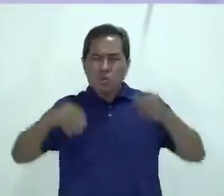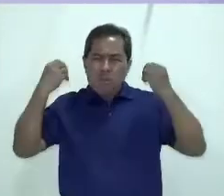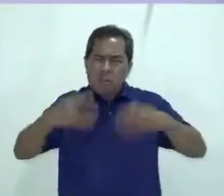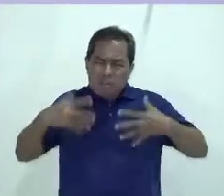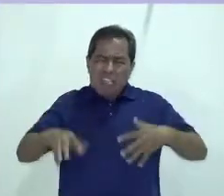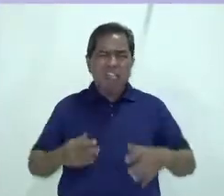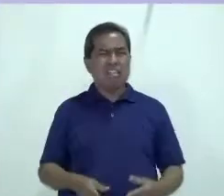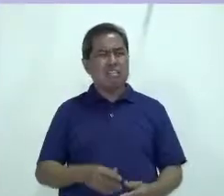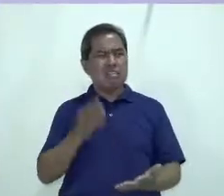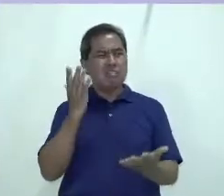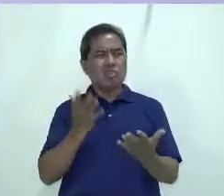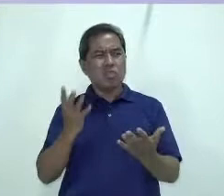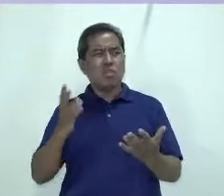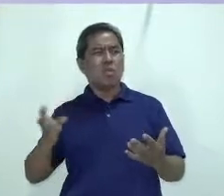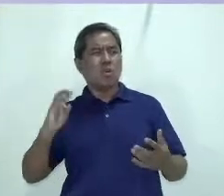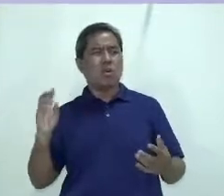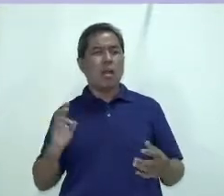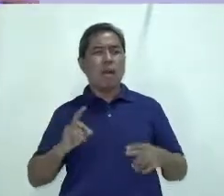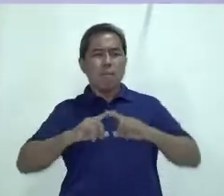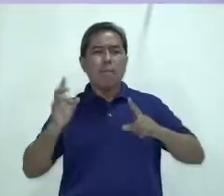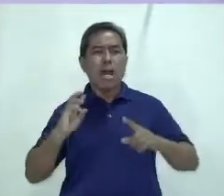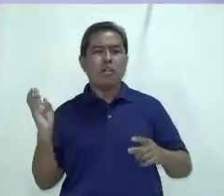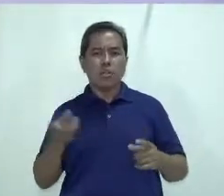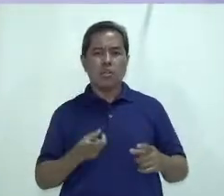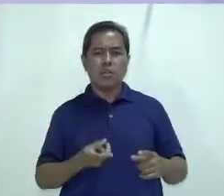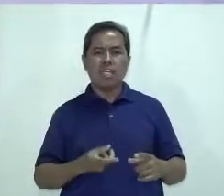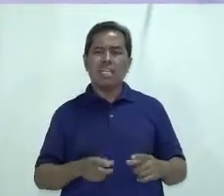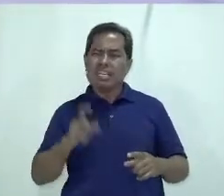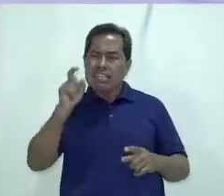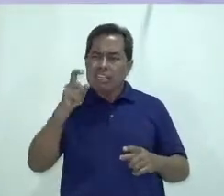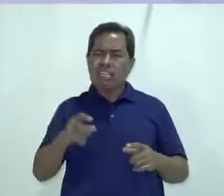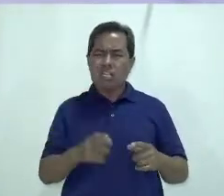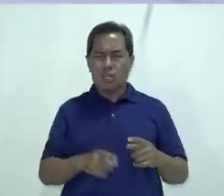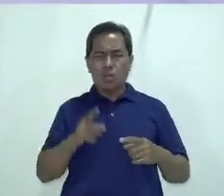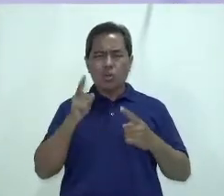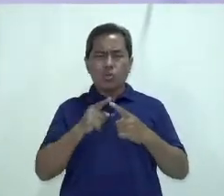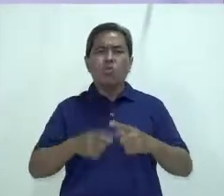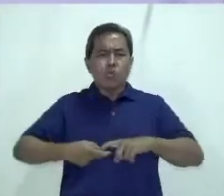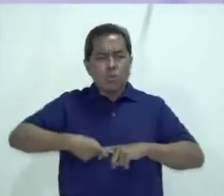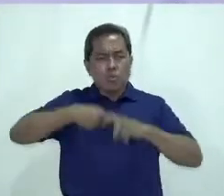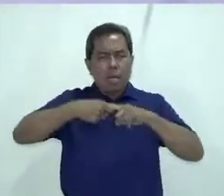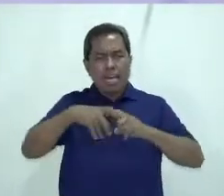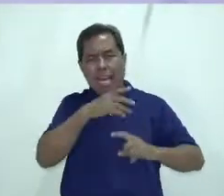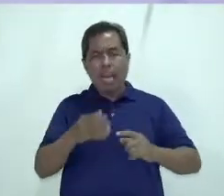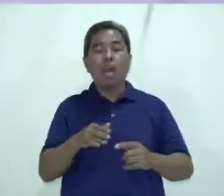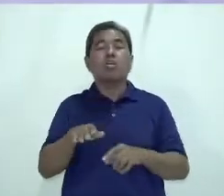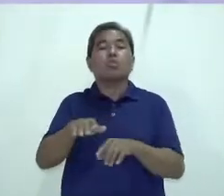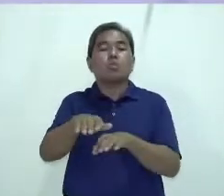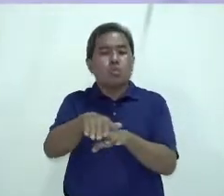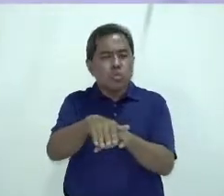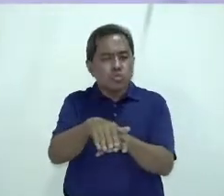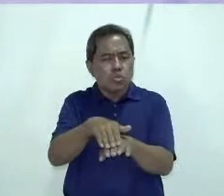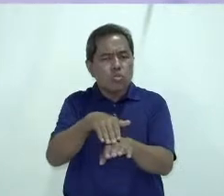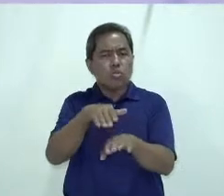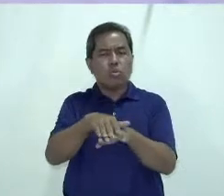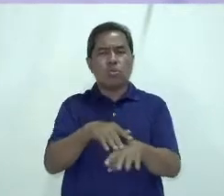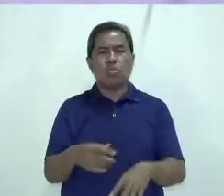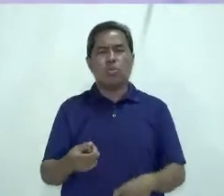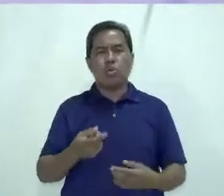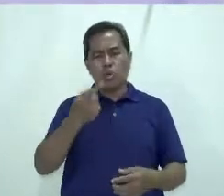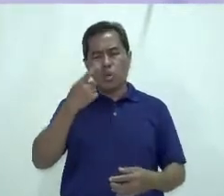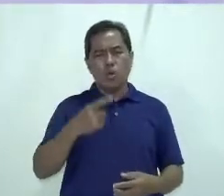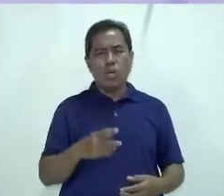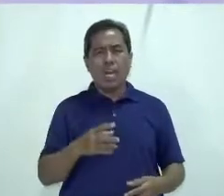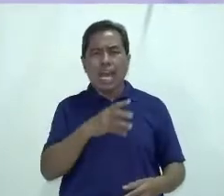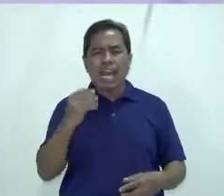somewhere, we need to actually pause, to step back. We want to slow down so that we can hear from God.